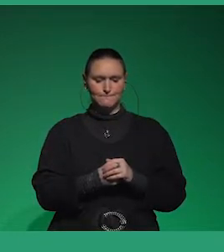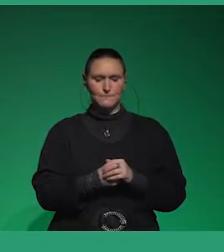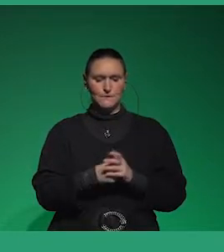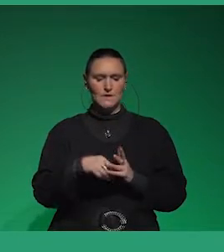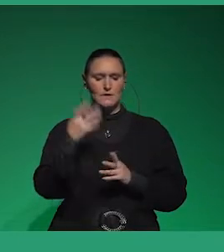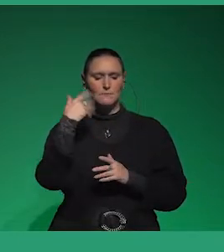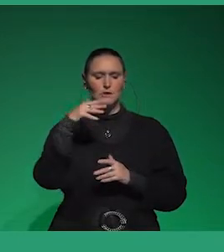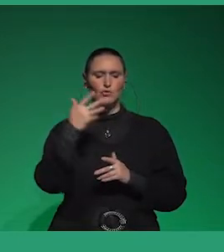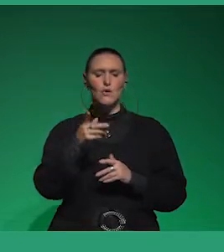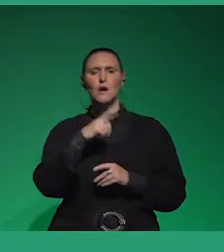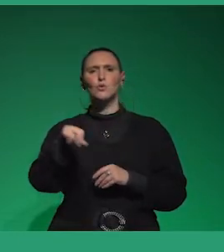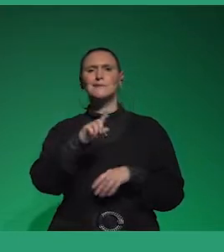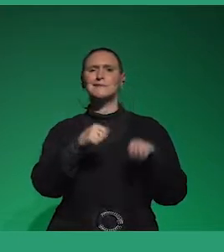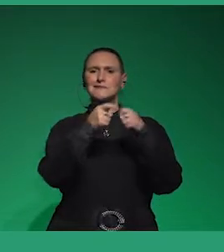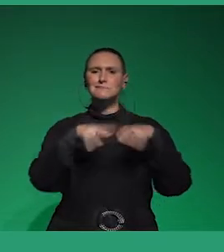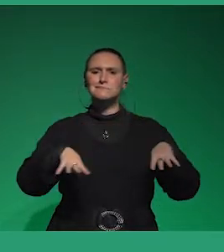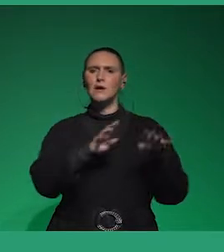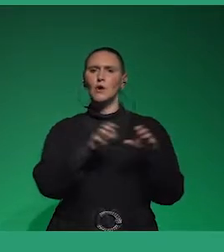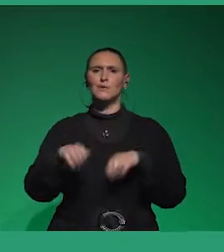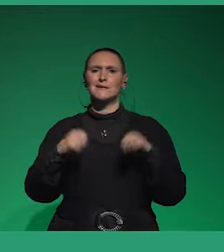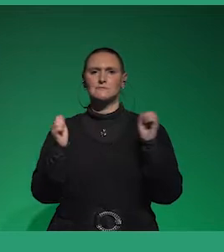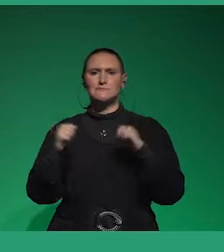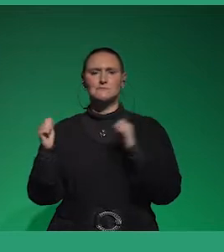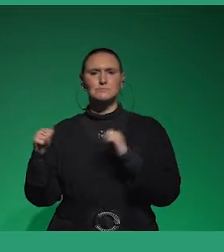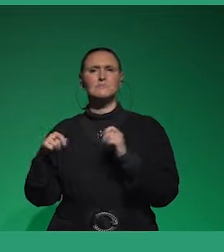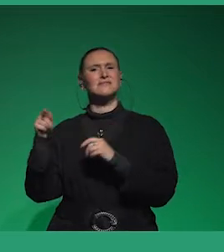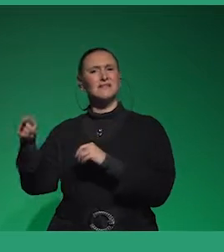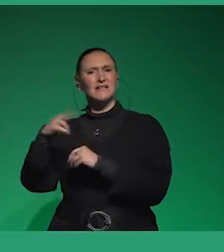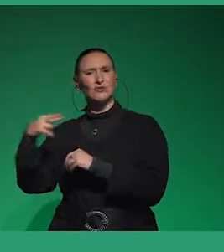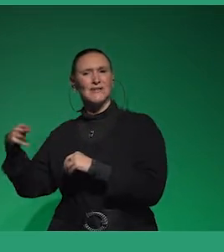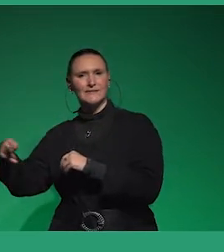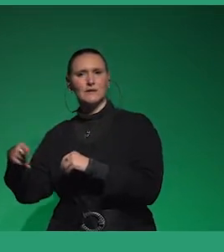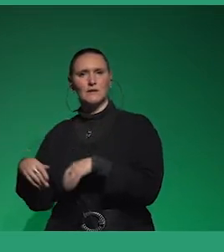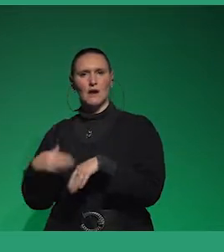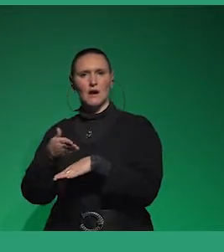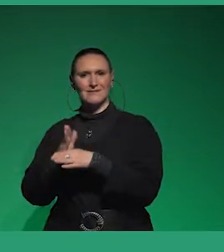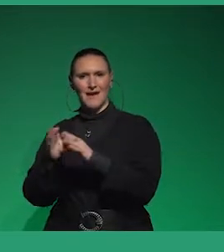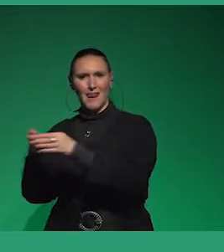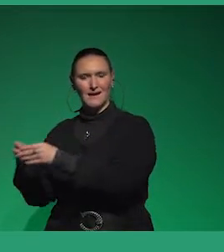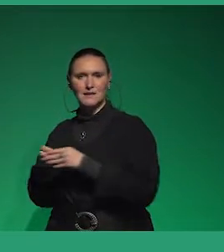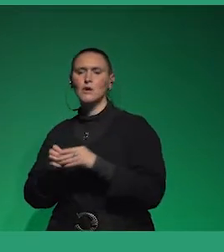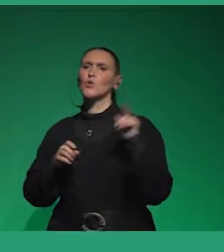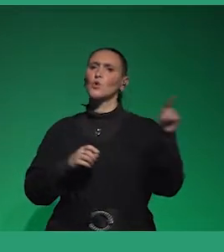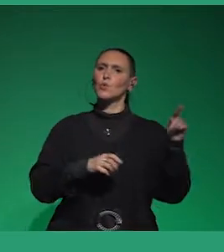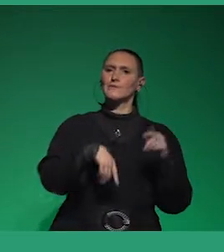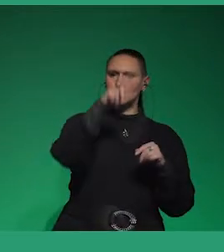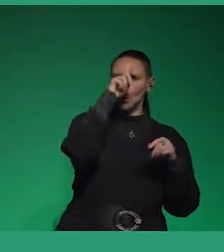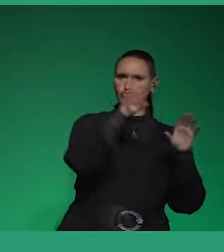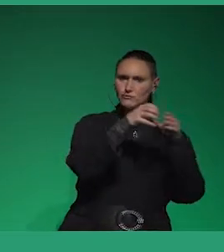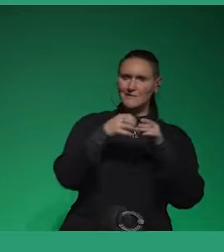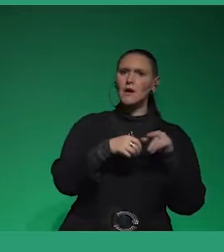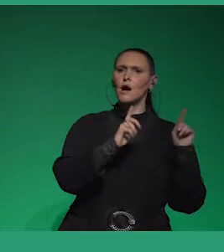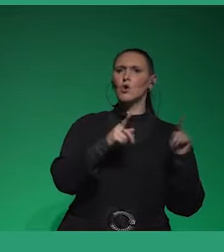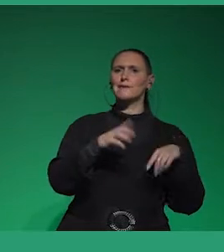counterpart agreement. So between the Indonesian parties and the Göttingen researchers have the agreements.